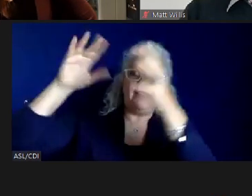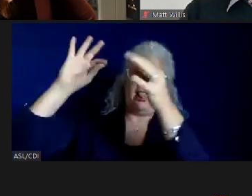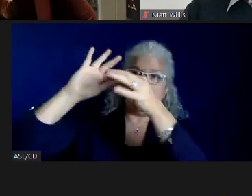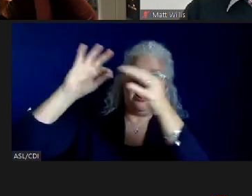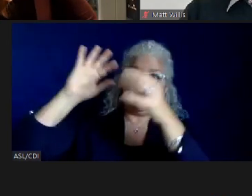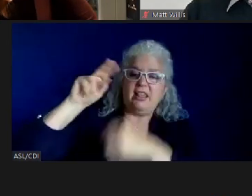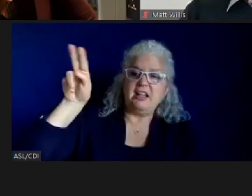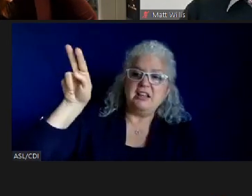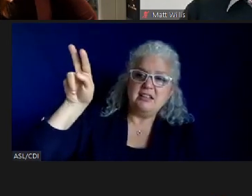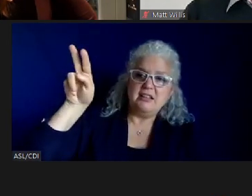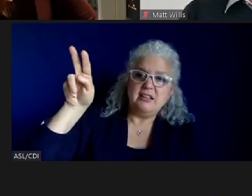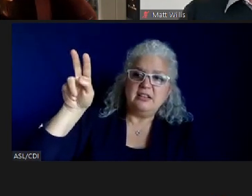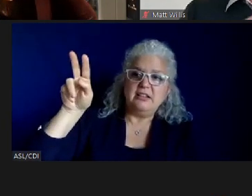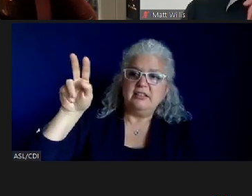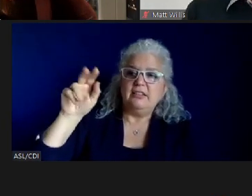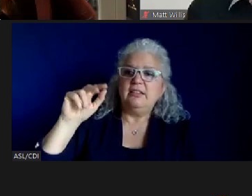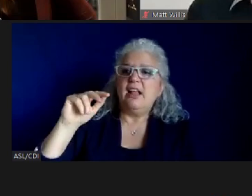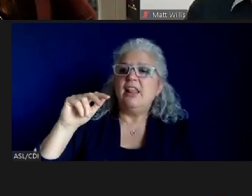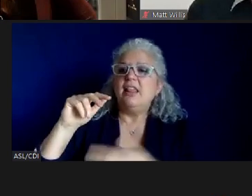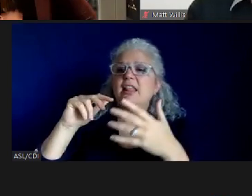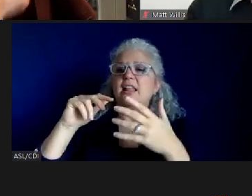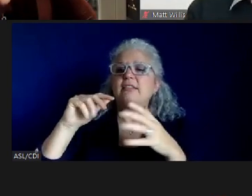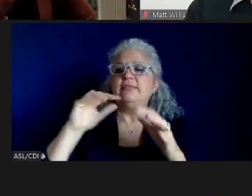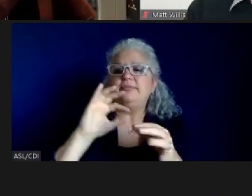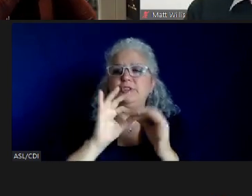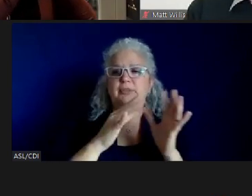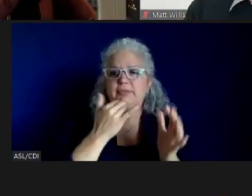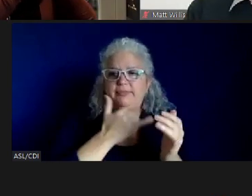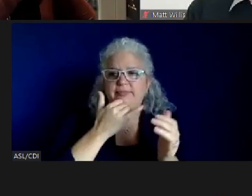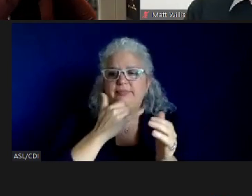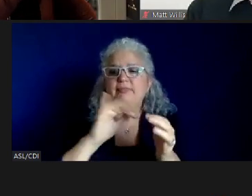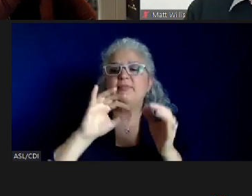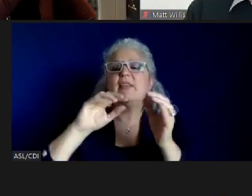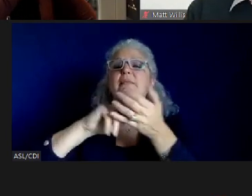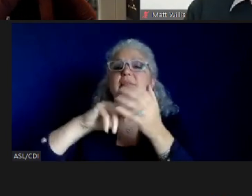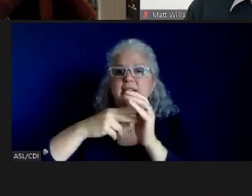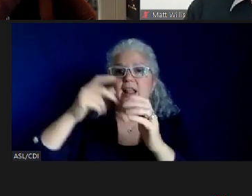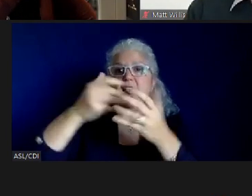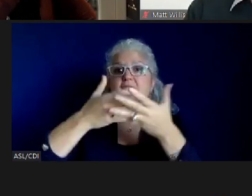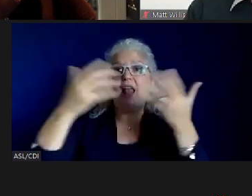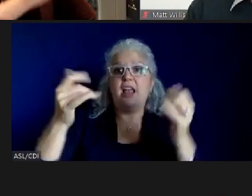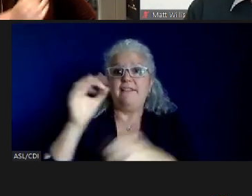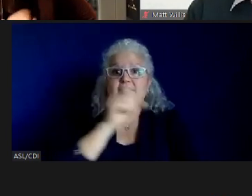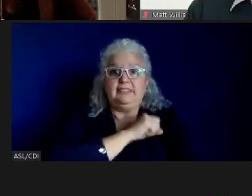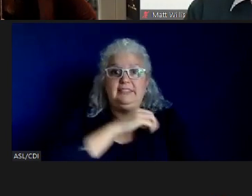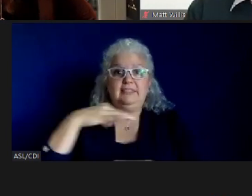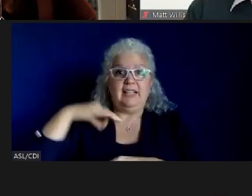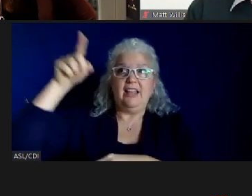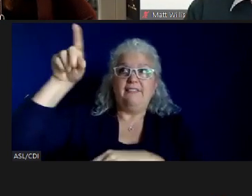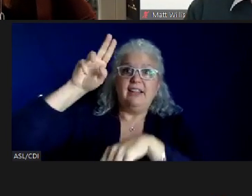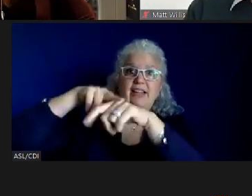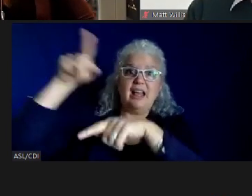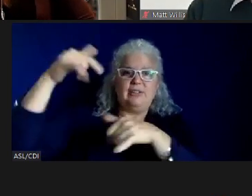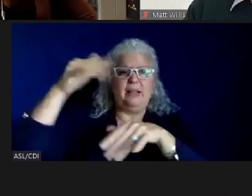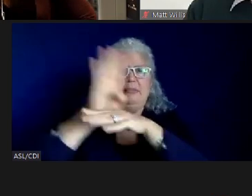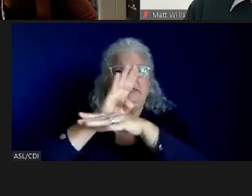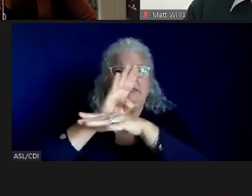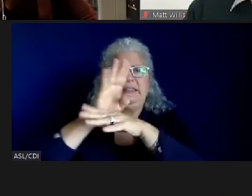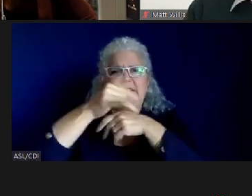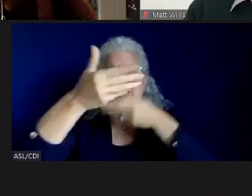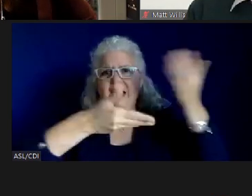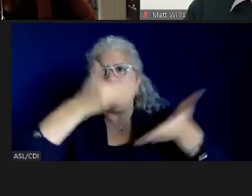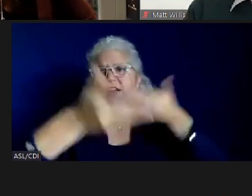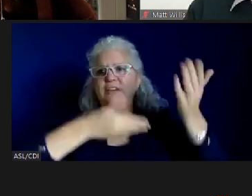thought-provoking leaders that I think will have a much different response. And so I would imagine